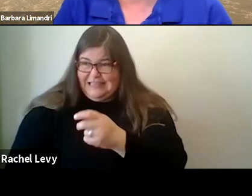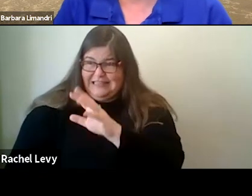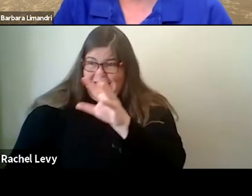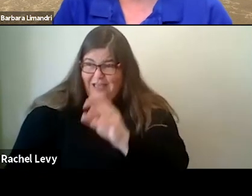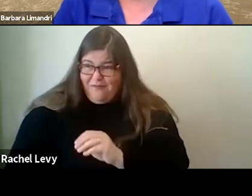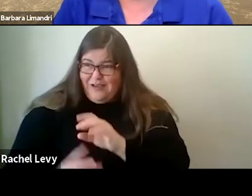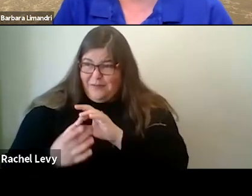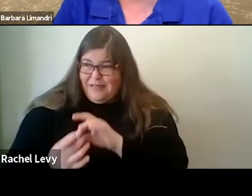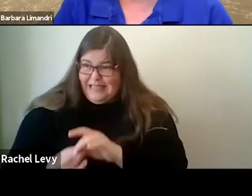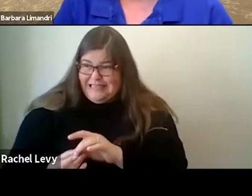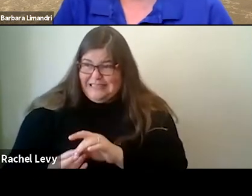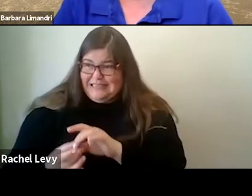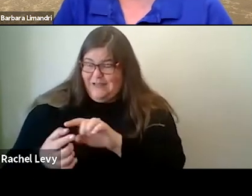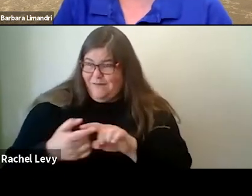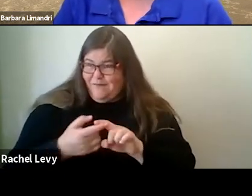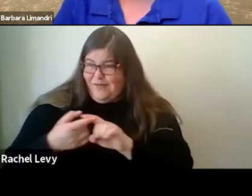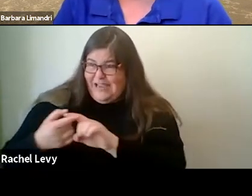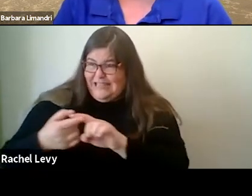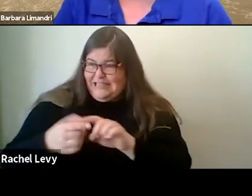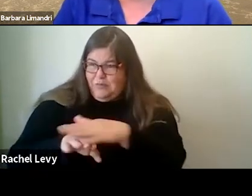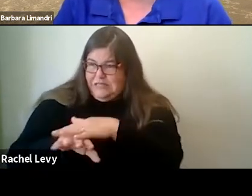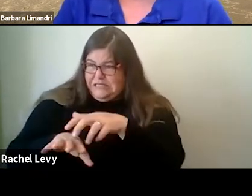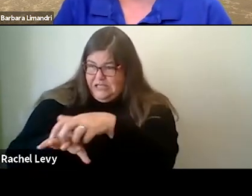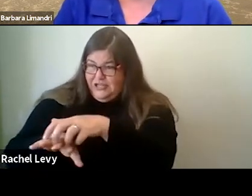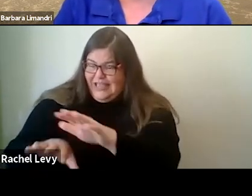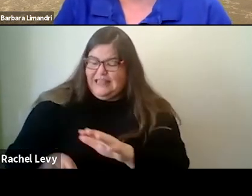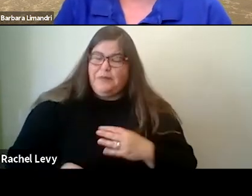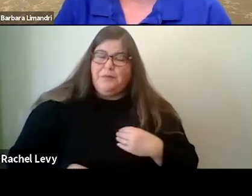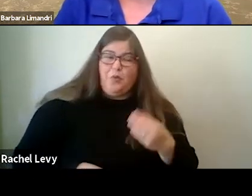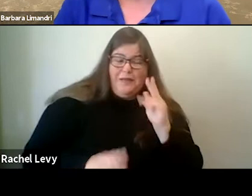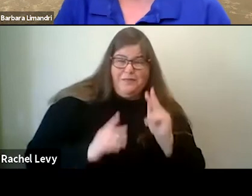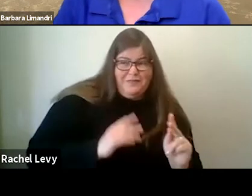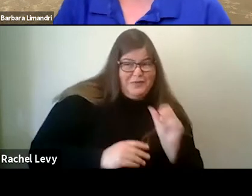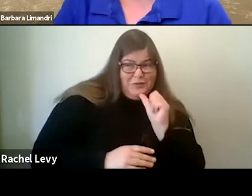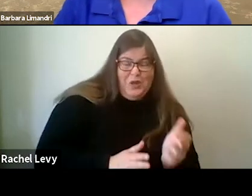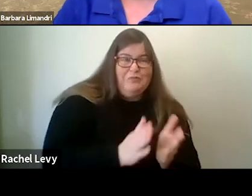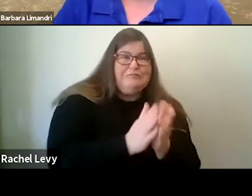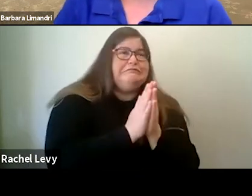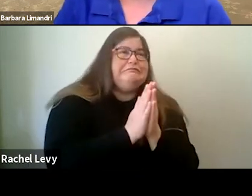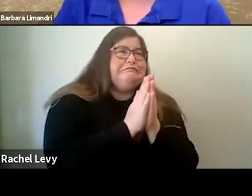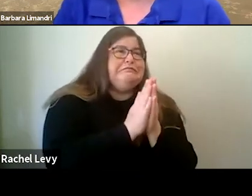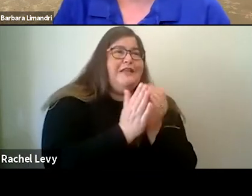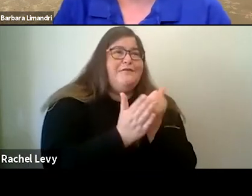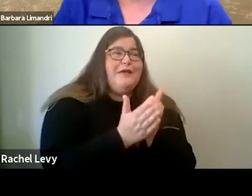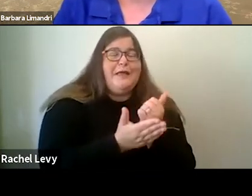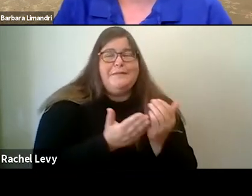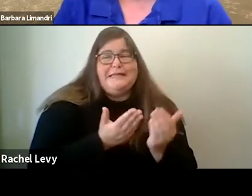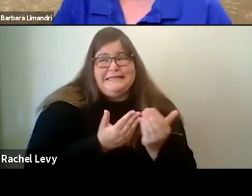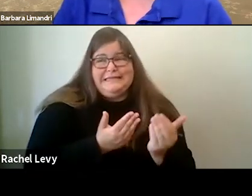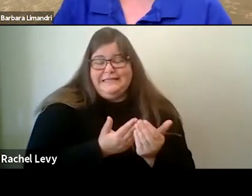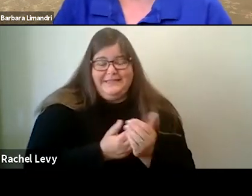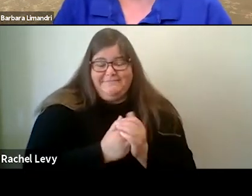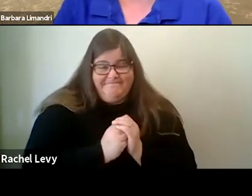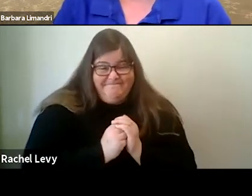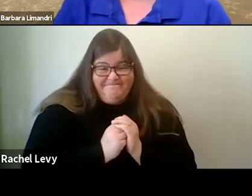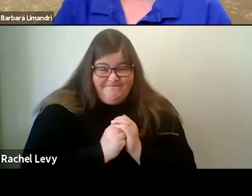African-based friends, white people don't ask for help easily. And I think 988